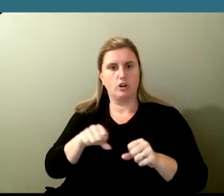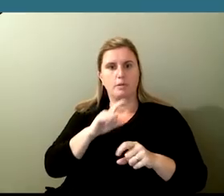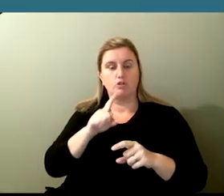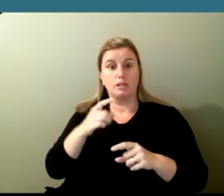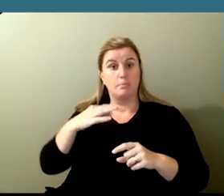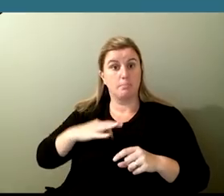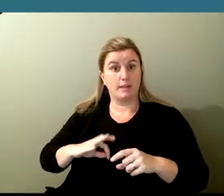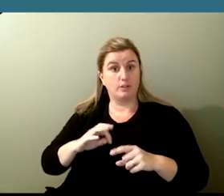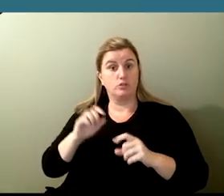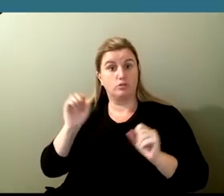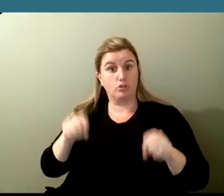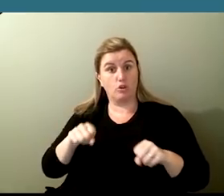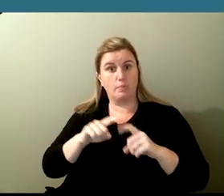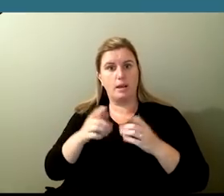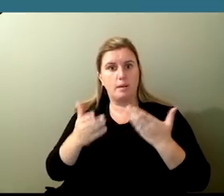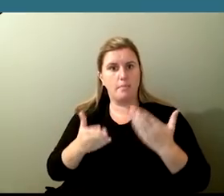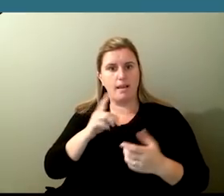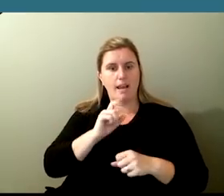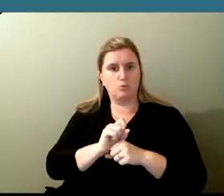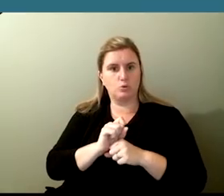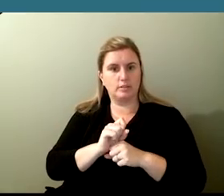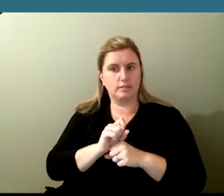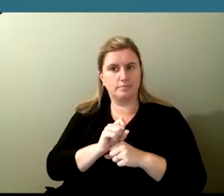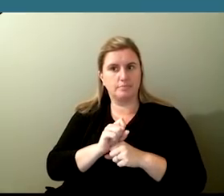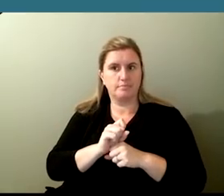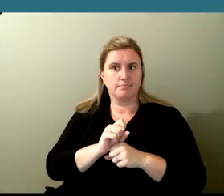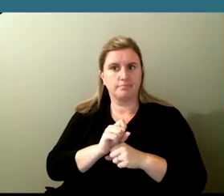beneficial, but again, it may actually